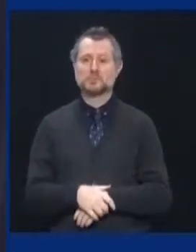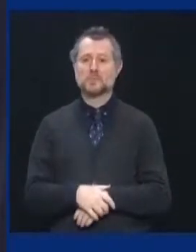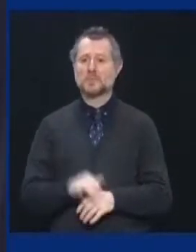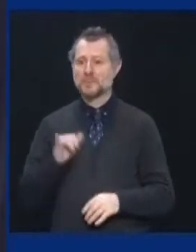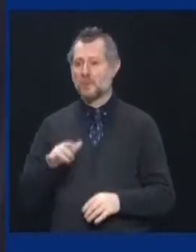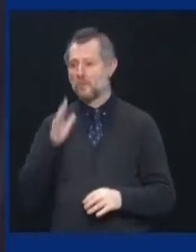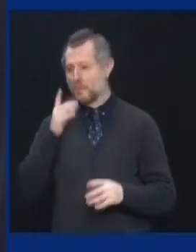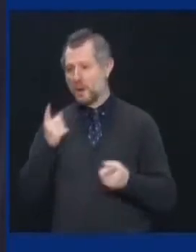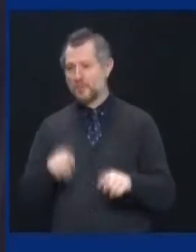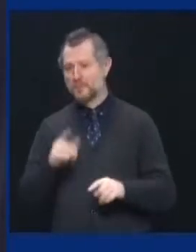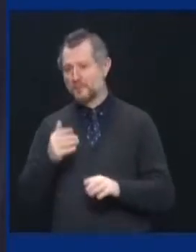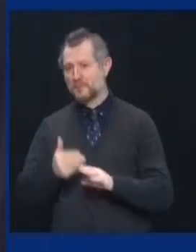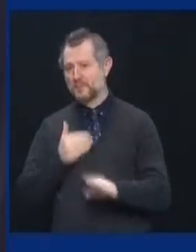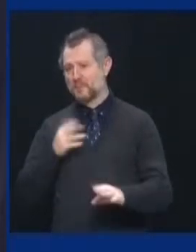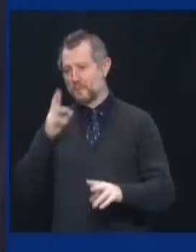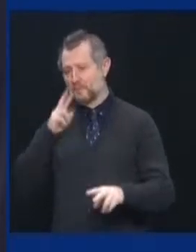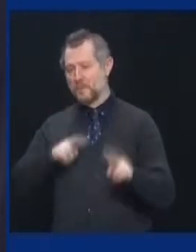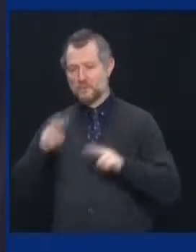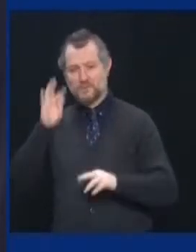think the monitor